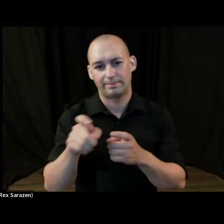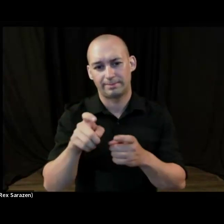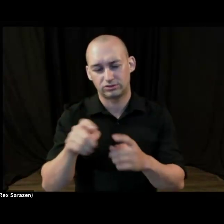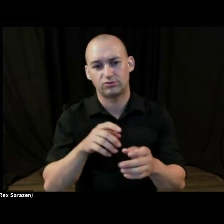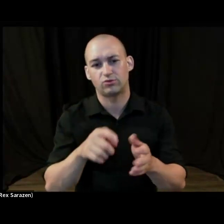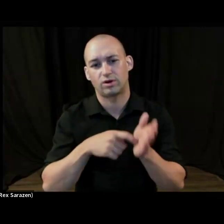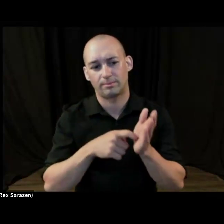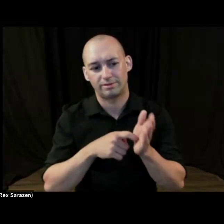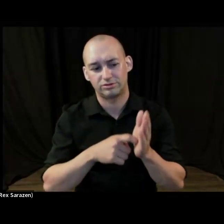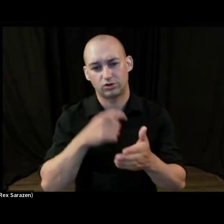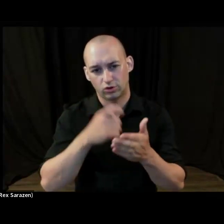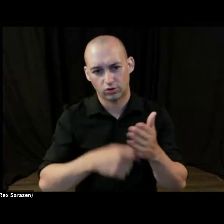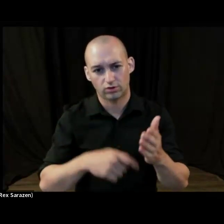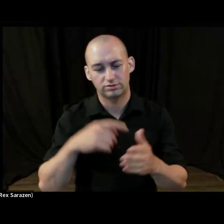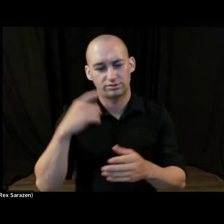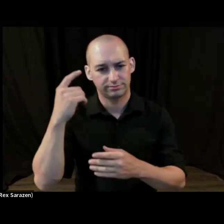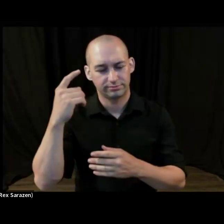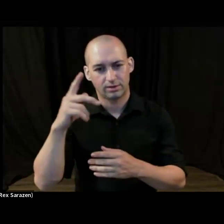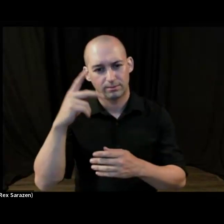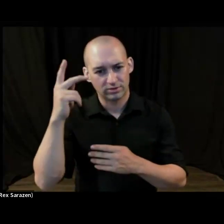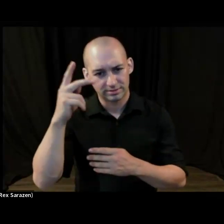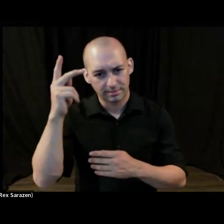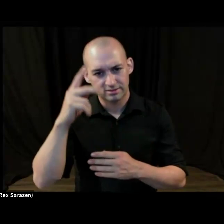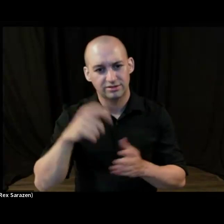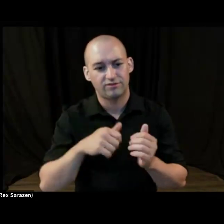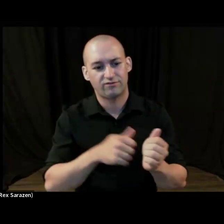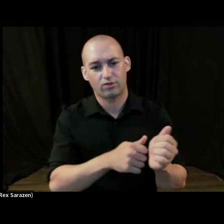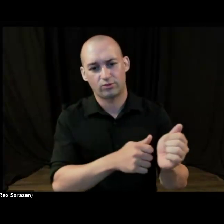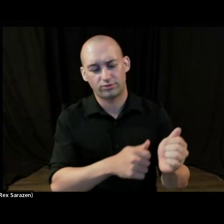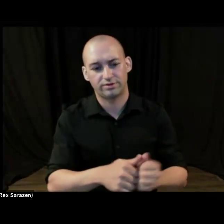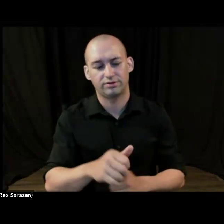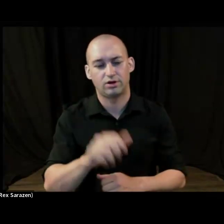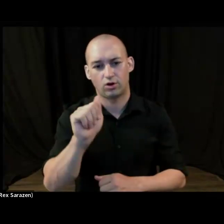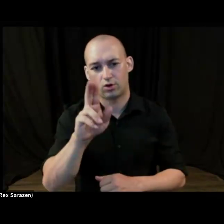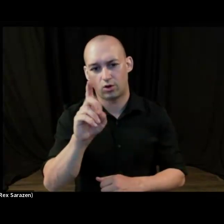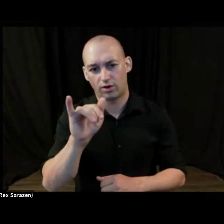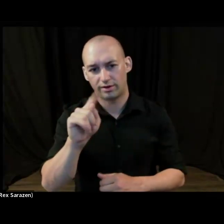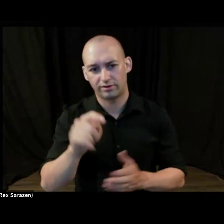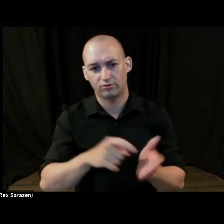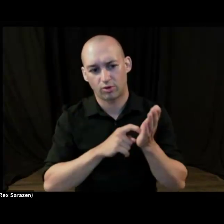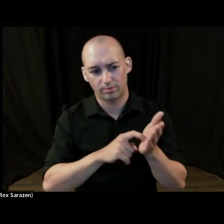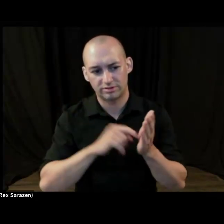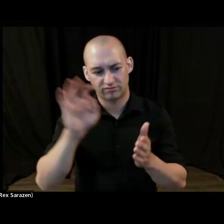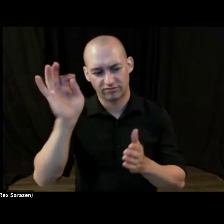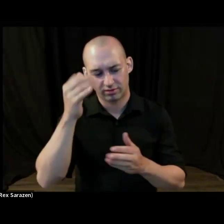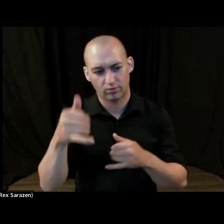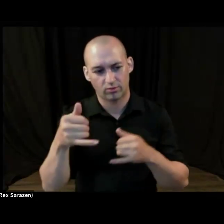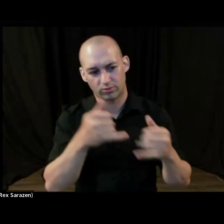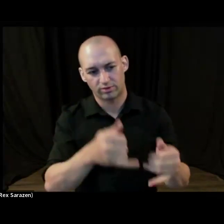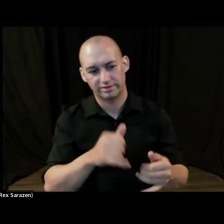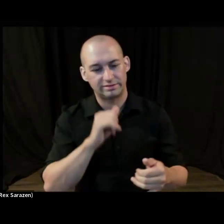are cost principles to be followed and audit requirements for federal awards. So it's not, as I think somebody else said, for the